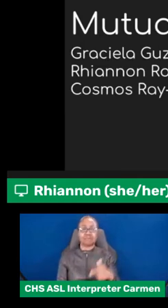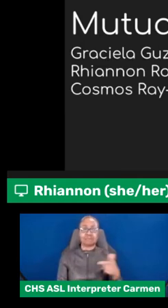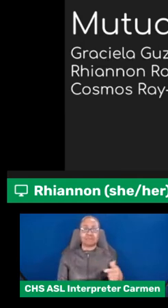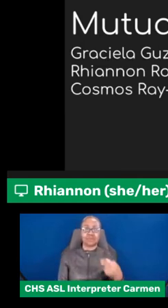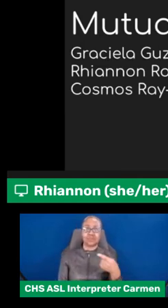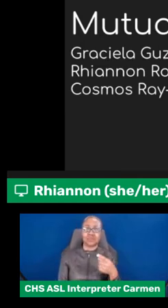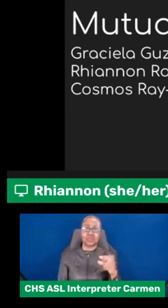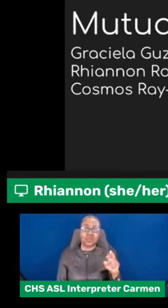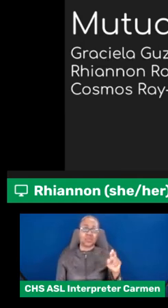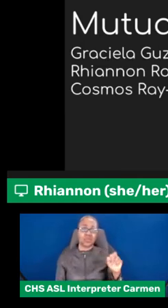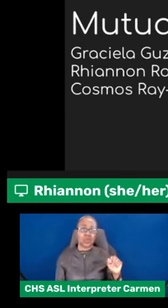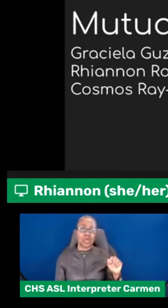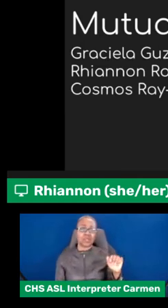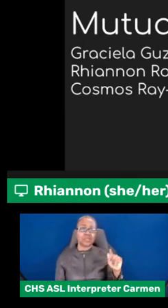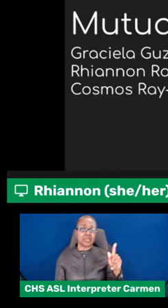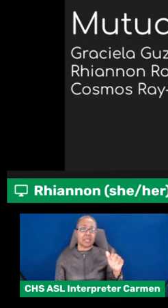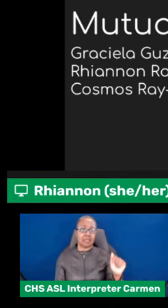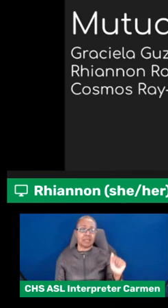Graciela.